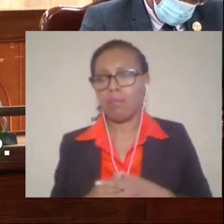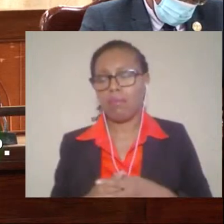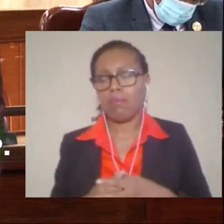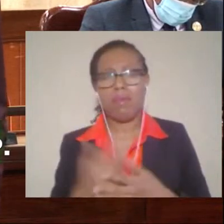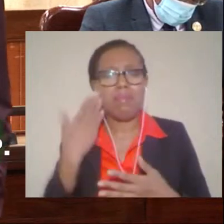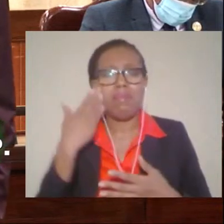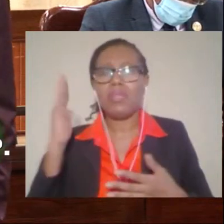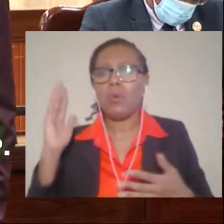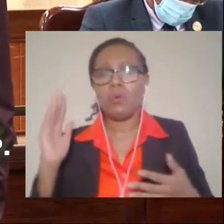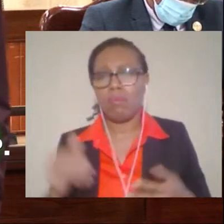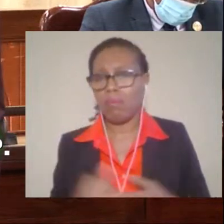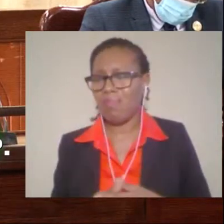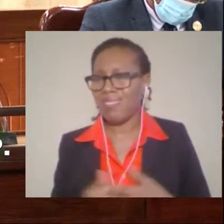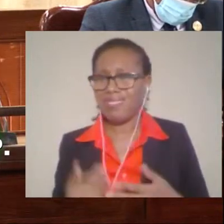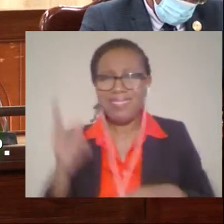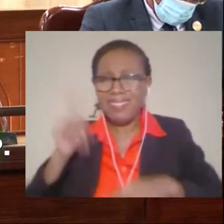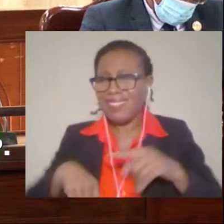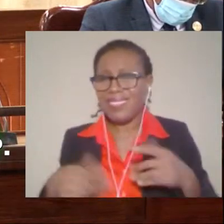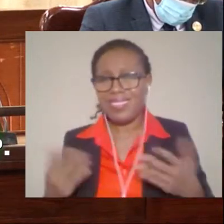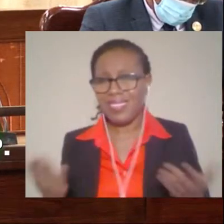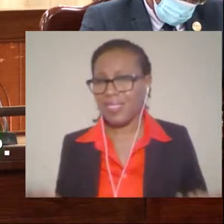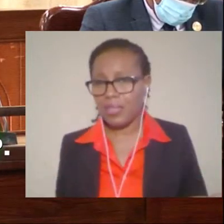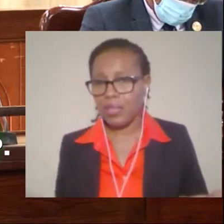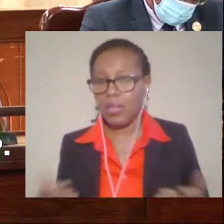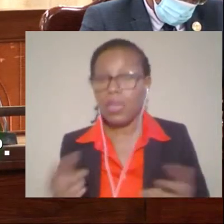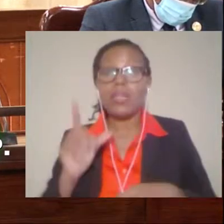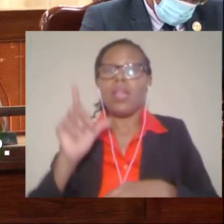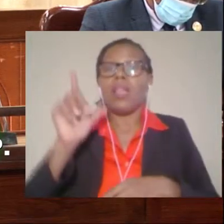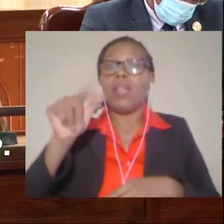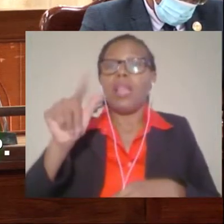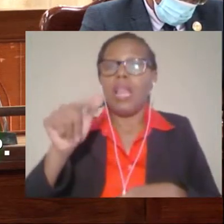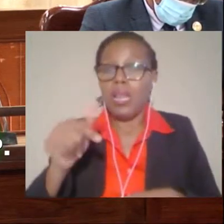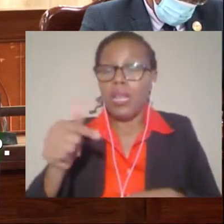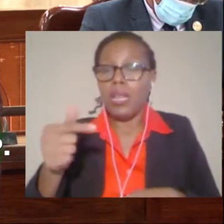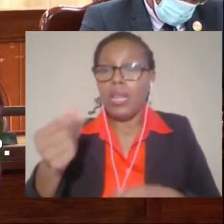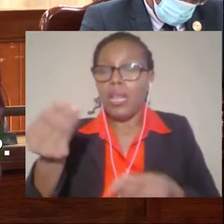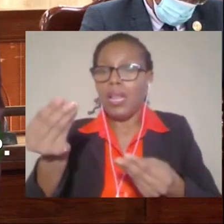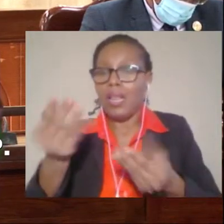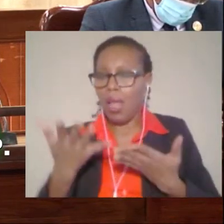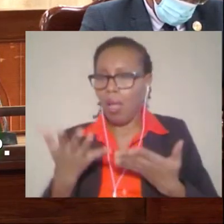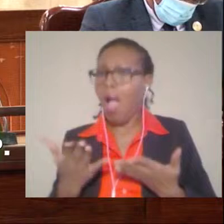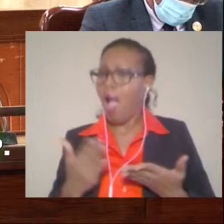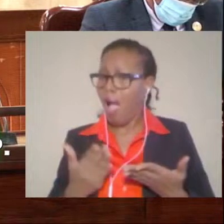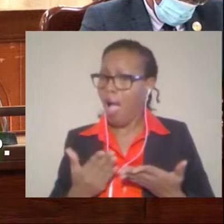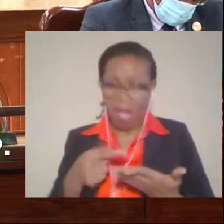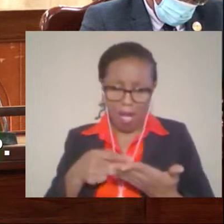later say to us, I have received information. These informations are compiled by the